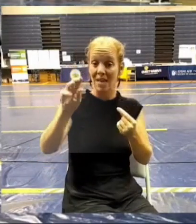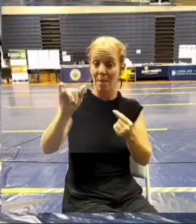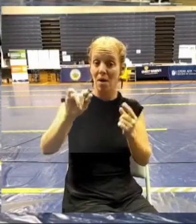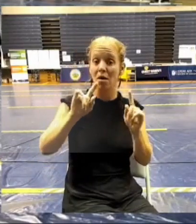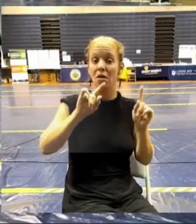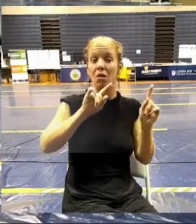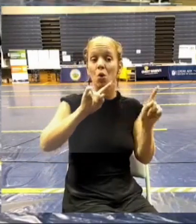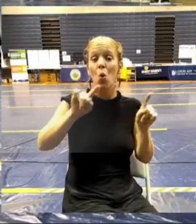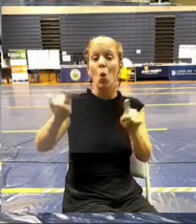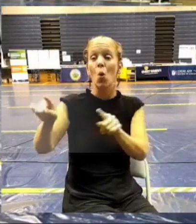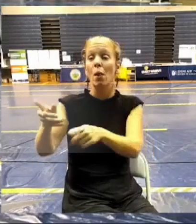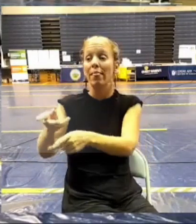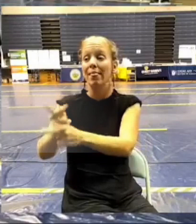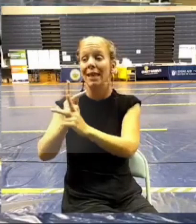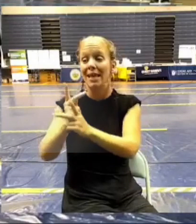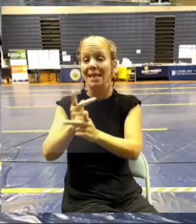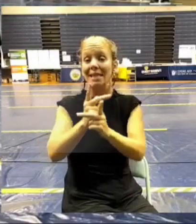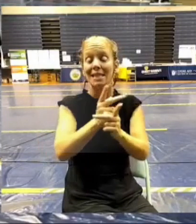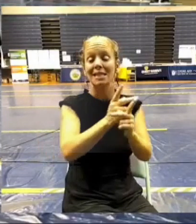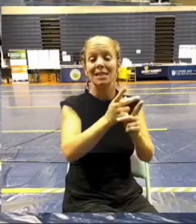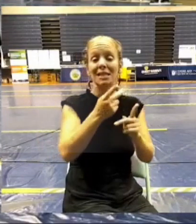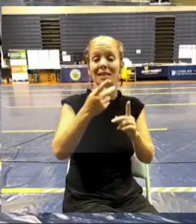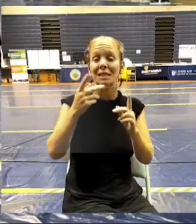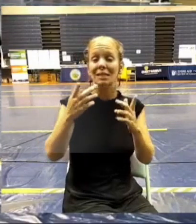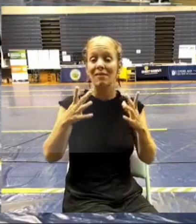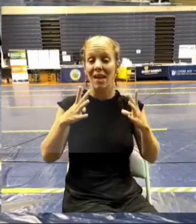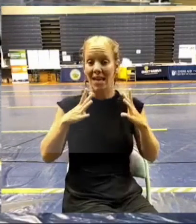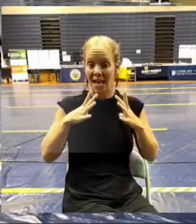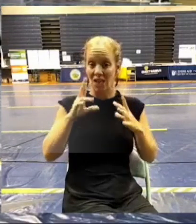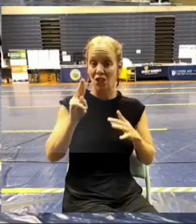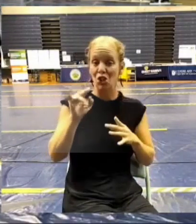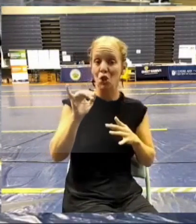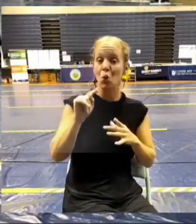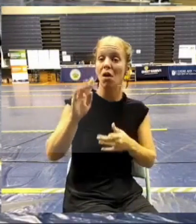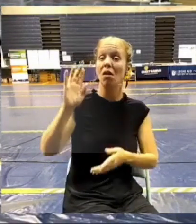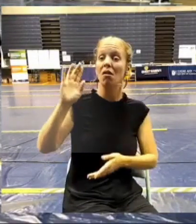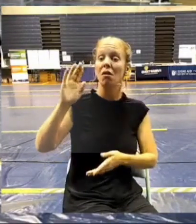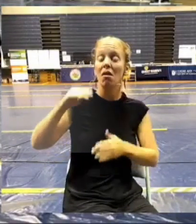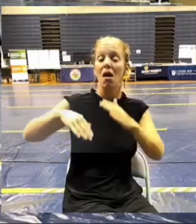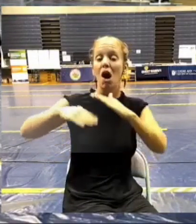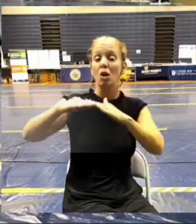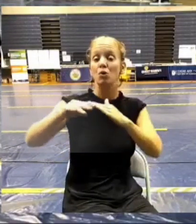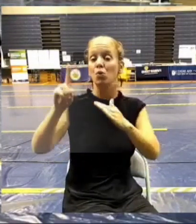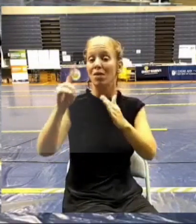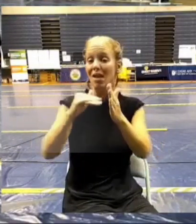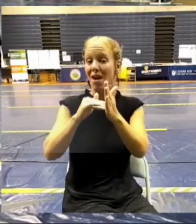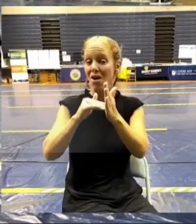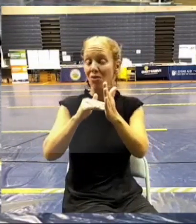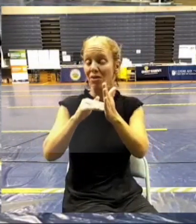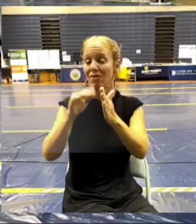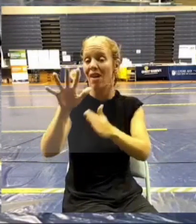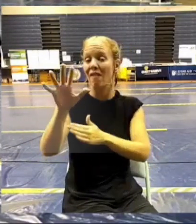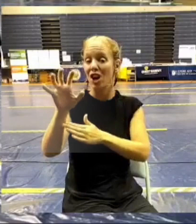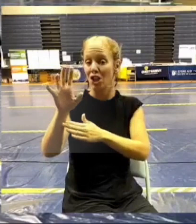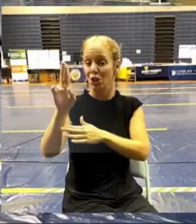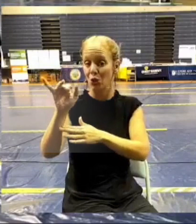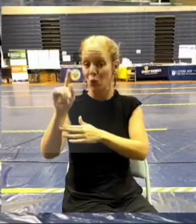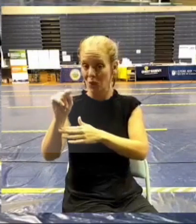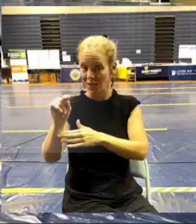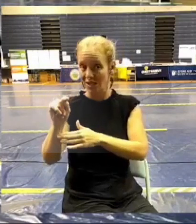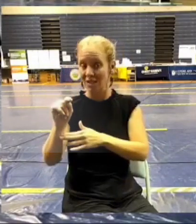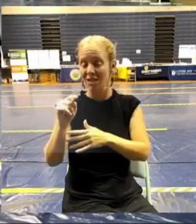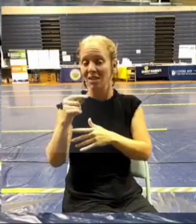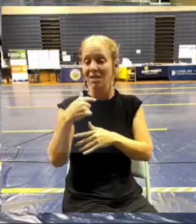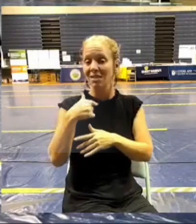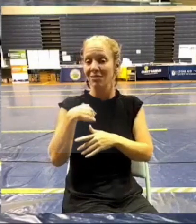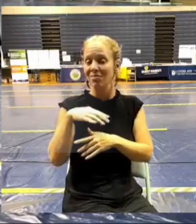many of the vacation units as we could. We're up to about 1,500 units. We're matching those against 1,500 families. About 700